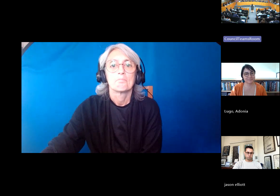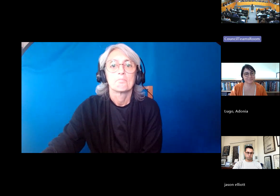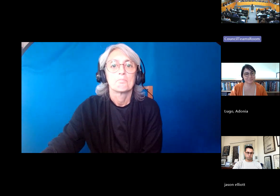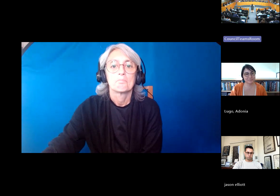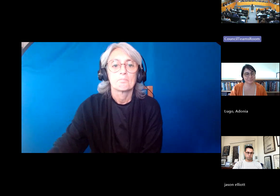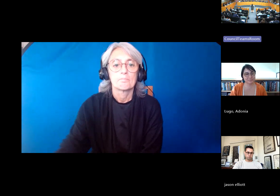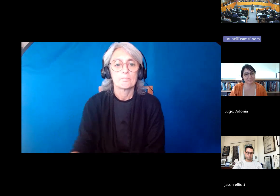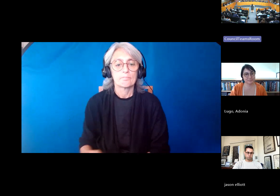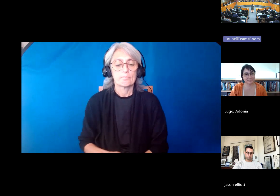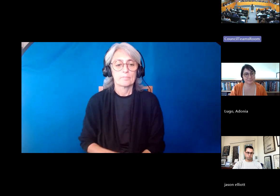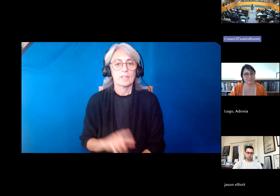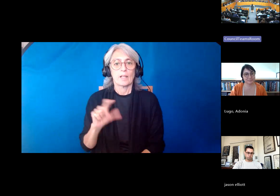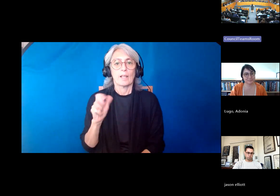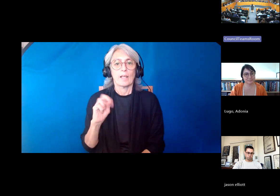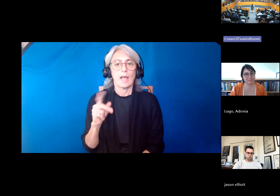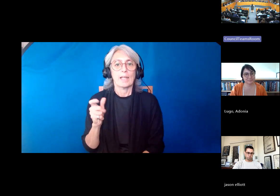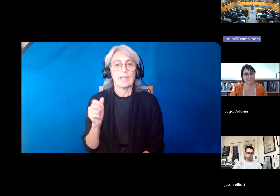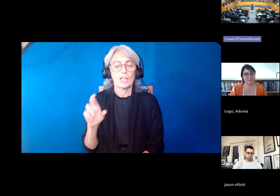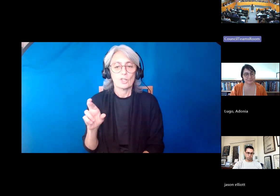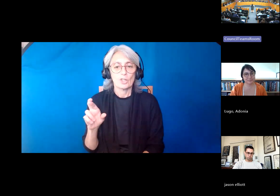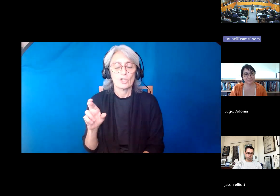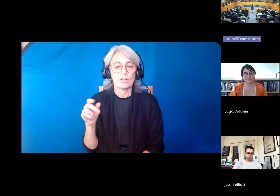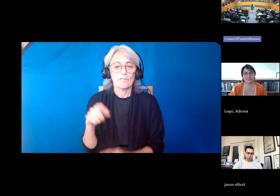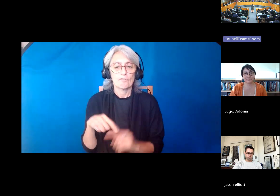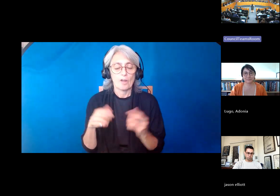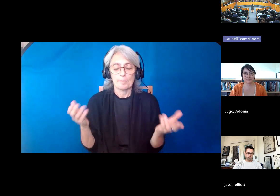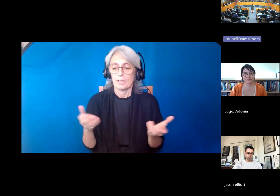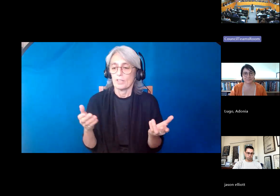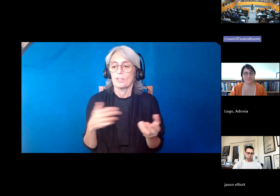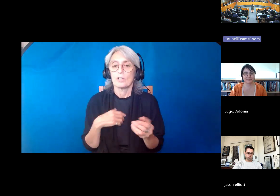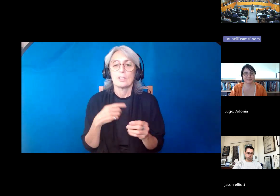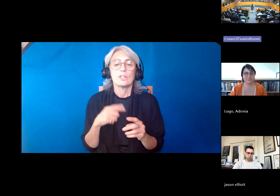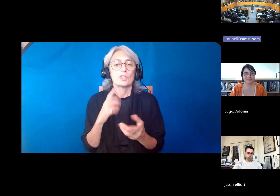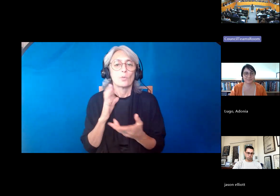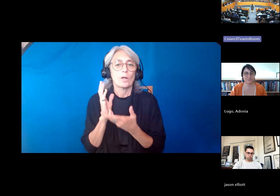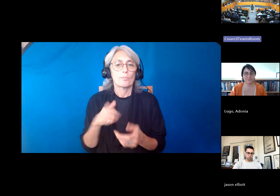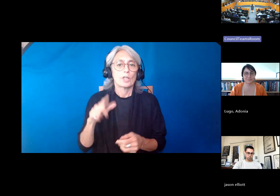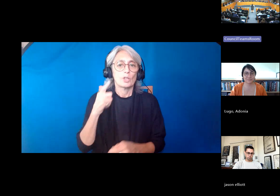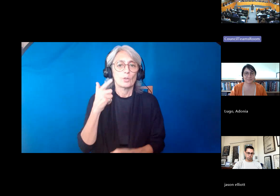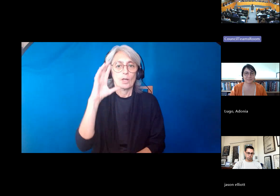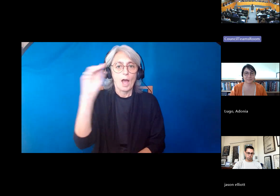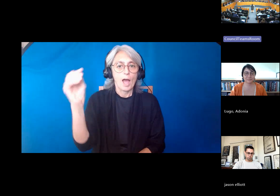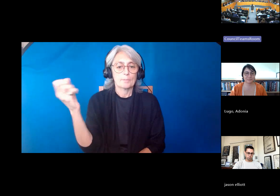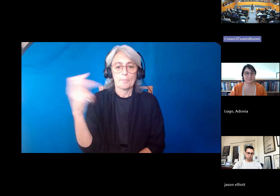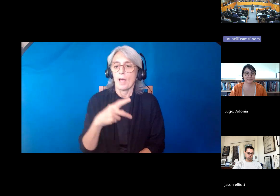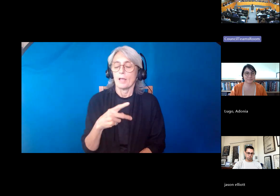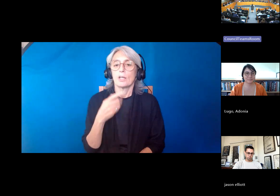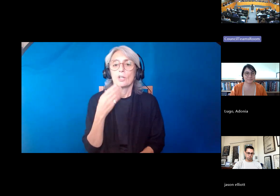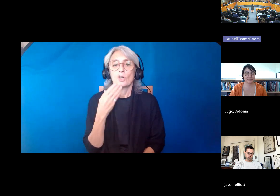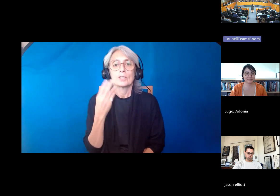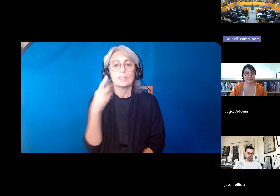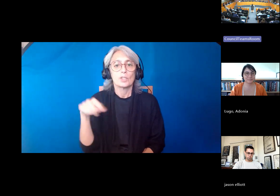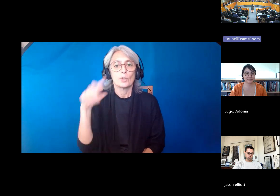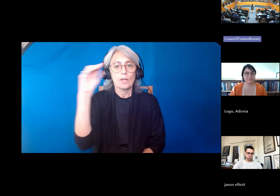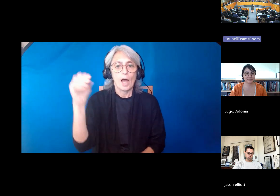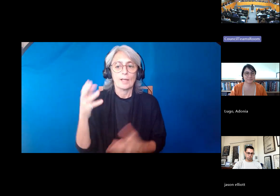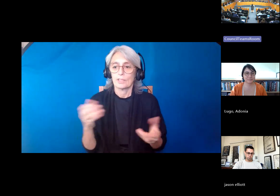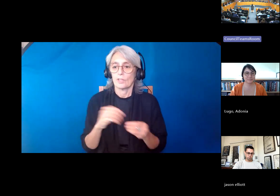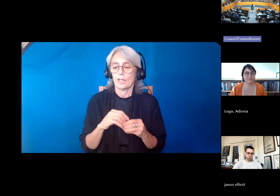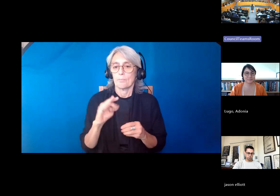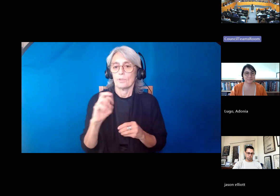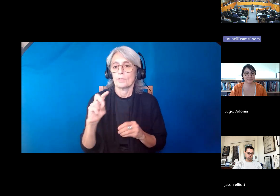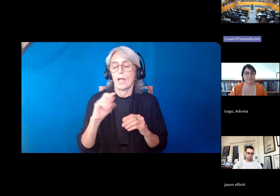time on this commission, she's made it a point to bring you guys back. And so it's good to see you guys here in Merced County. I know last year you